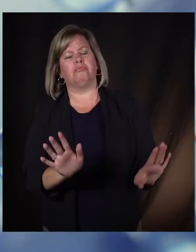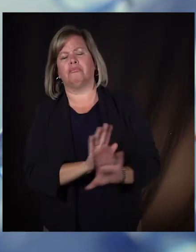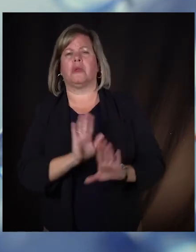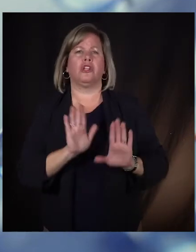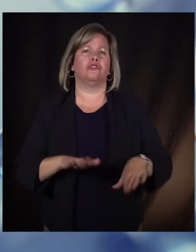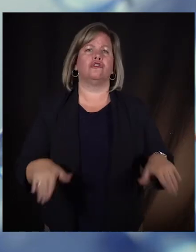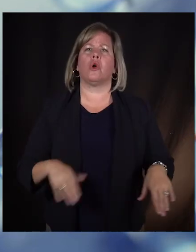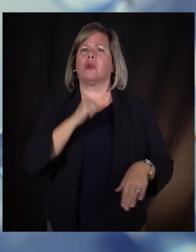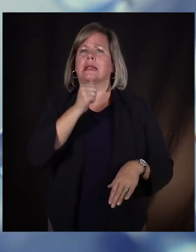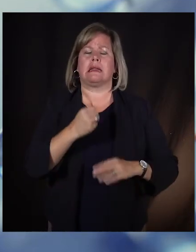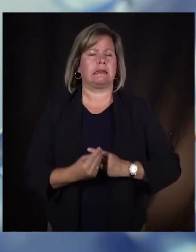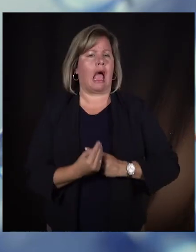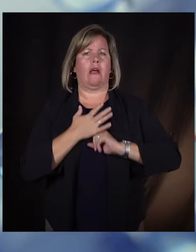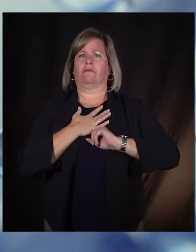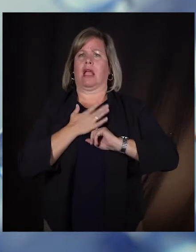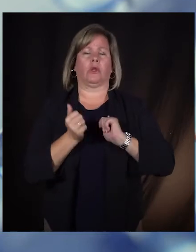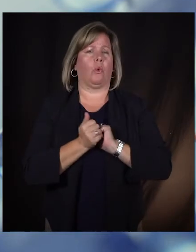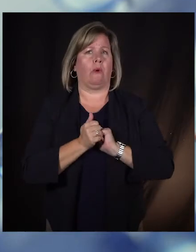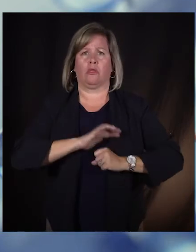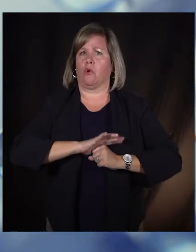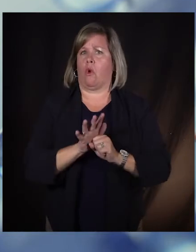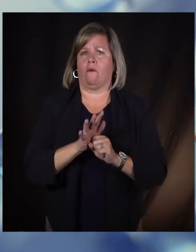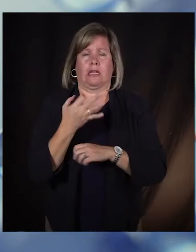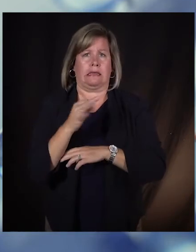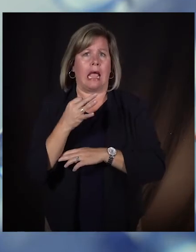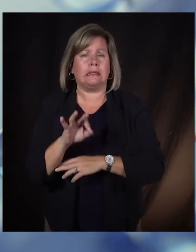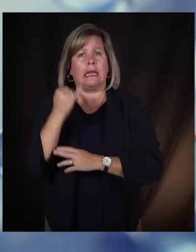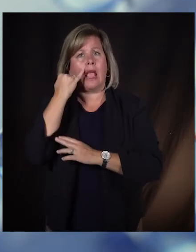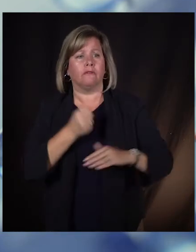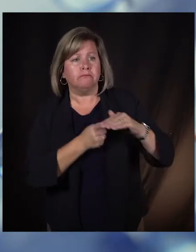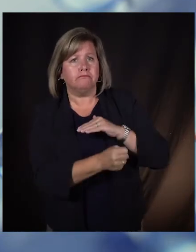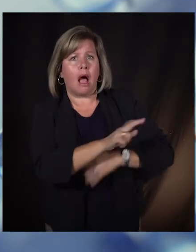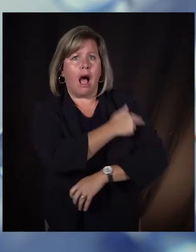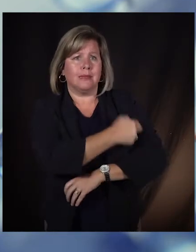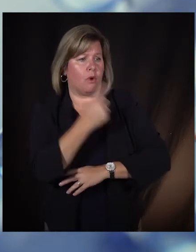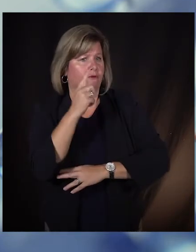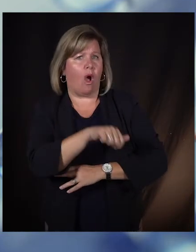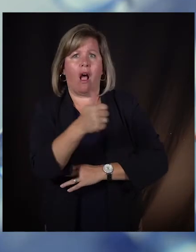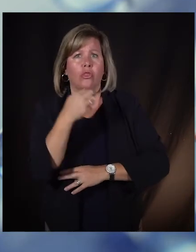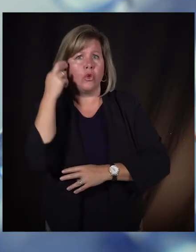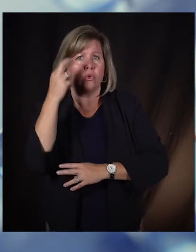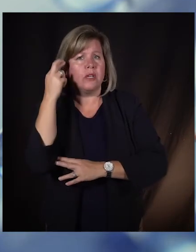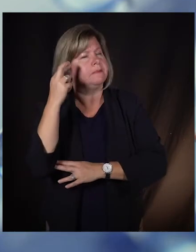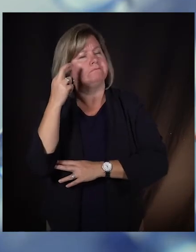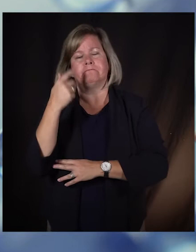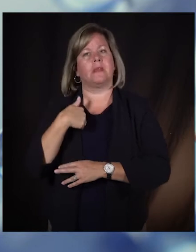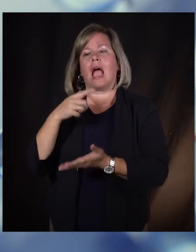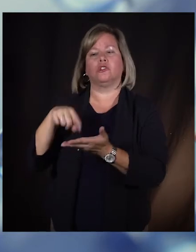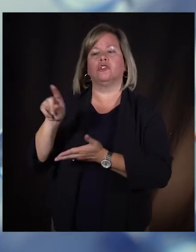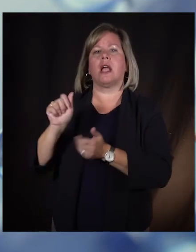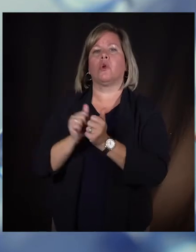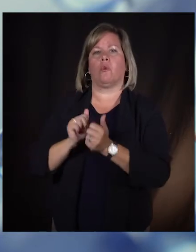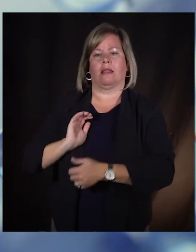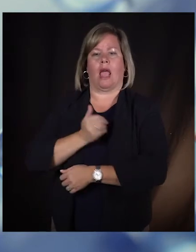or the kids who are hospitalized, they're usually hospitalized for something else. Well, I checked on that with the leaders of our